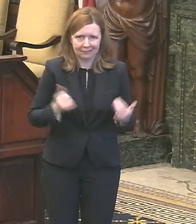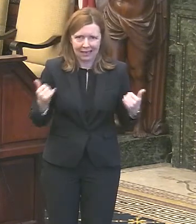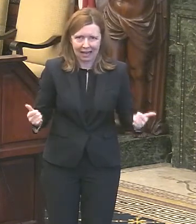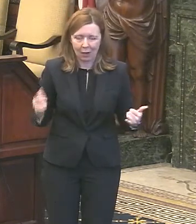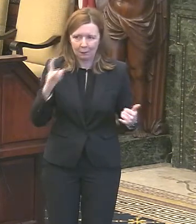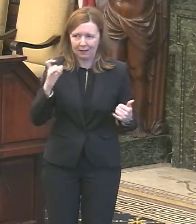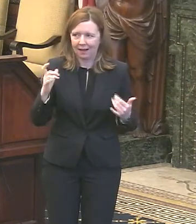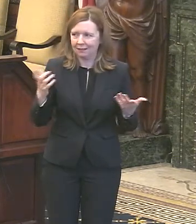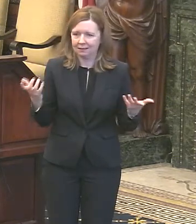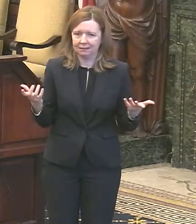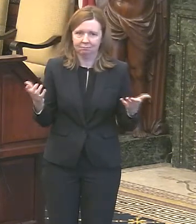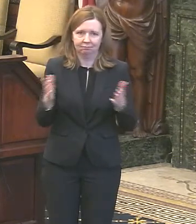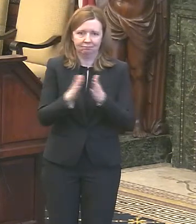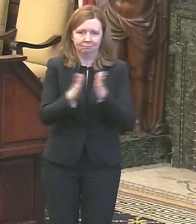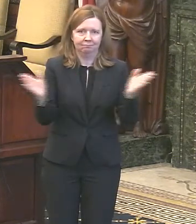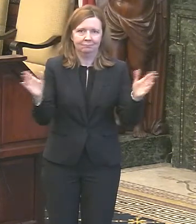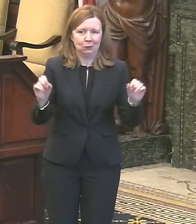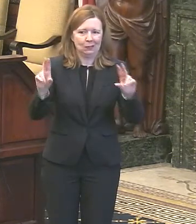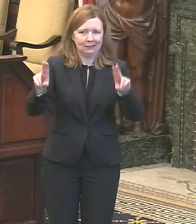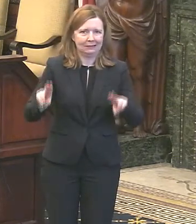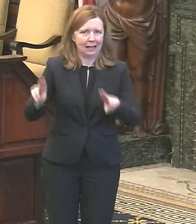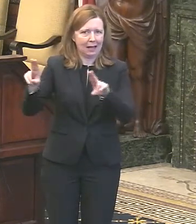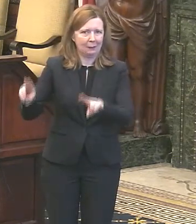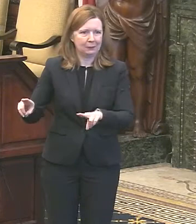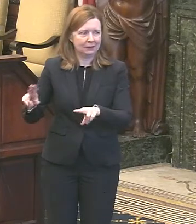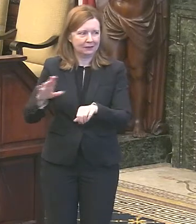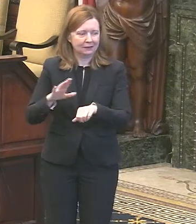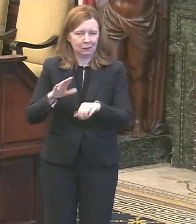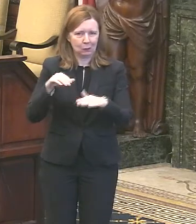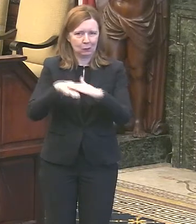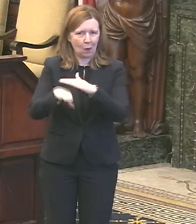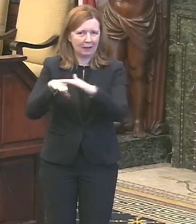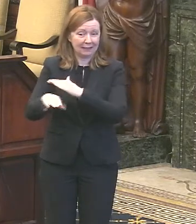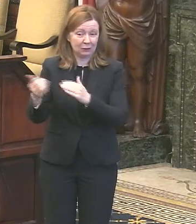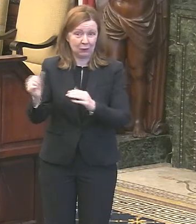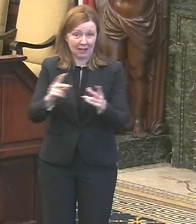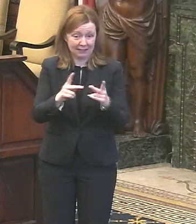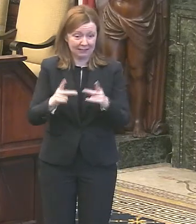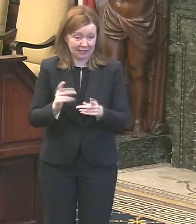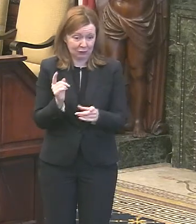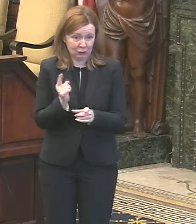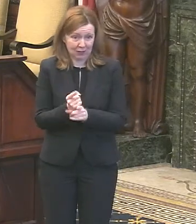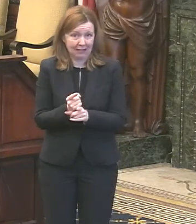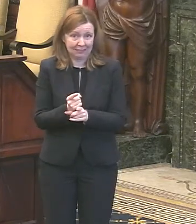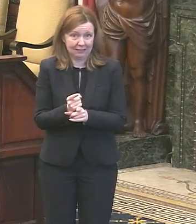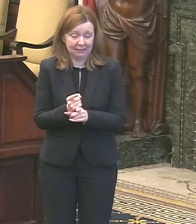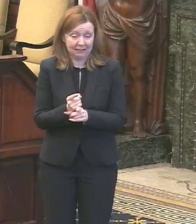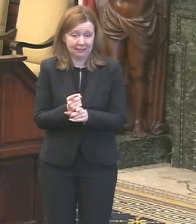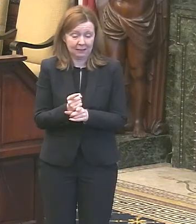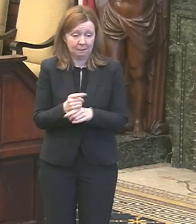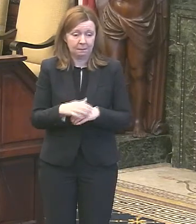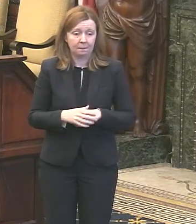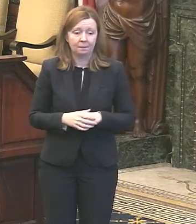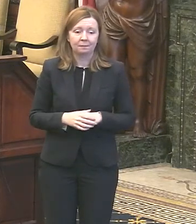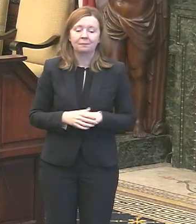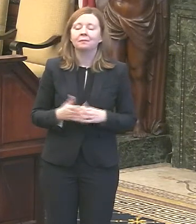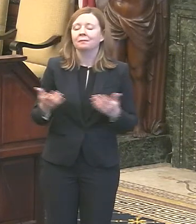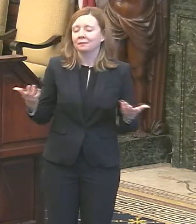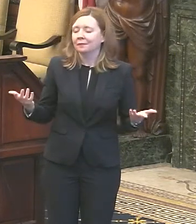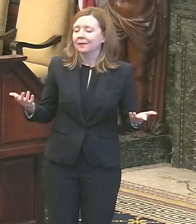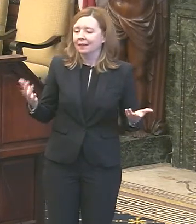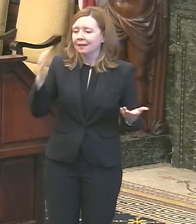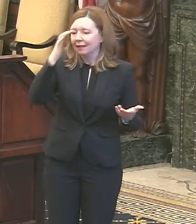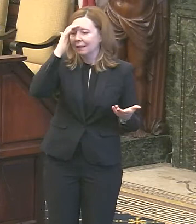that a person can, sign up directly on the city or just walk up into any of the city-run or FEMA clinics? Right. If